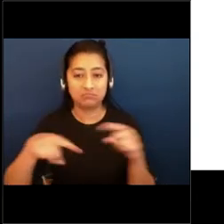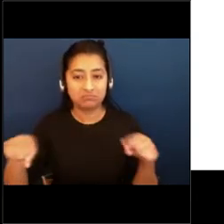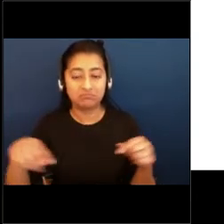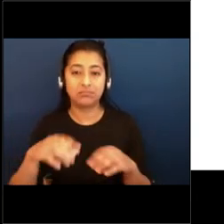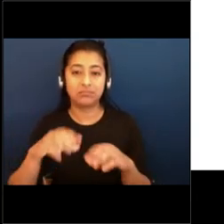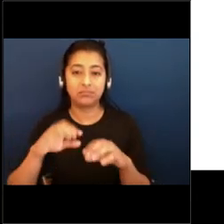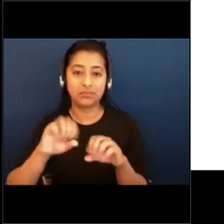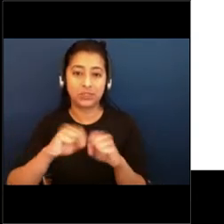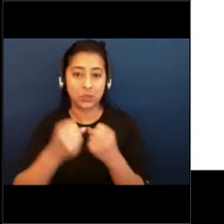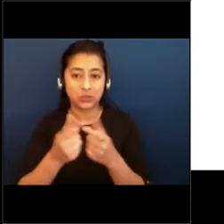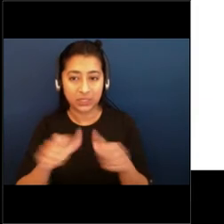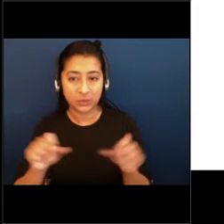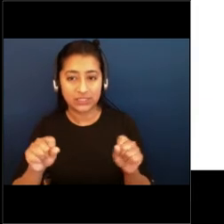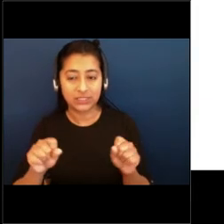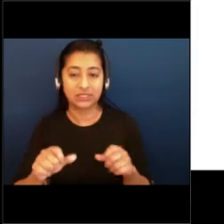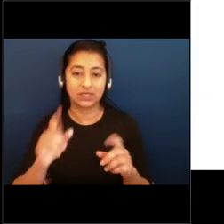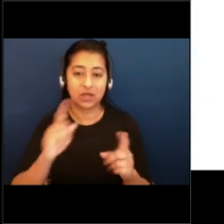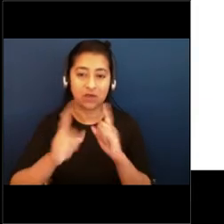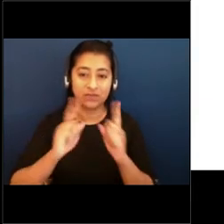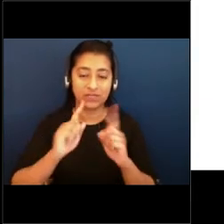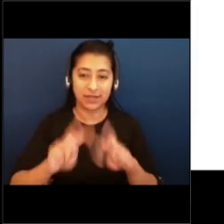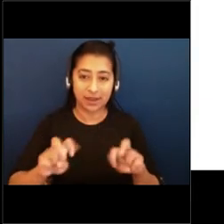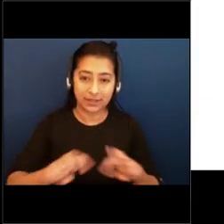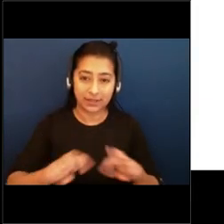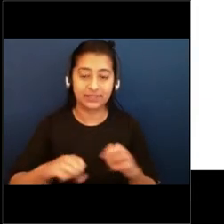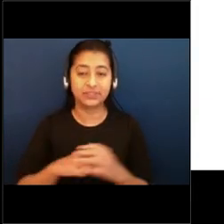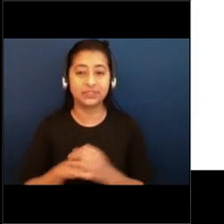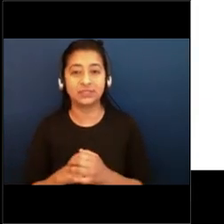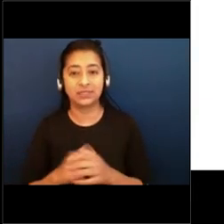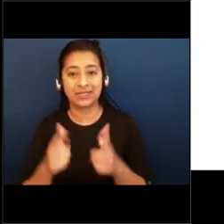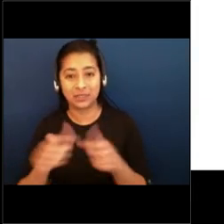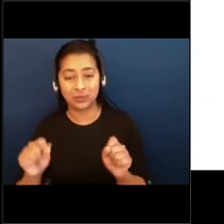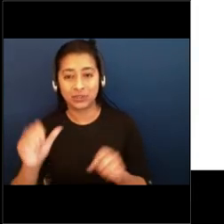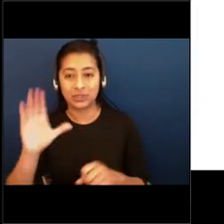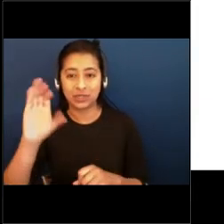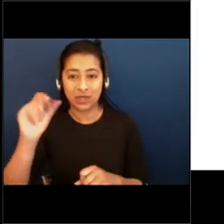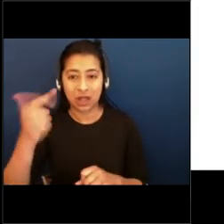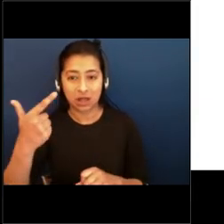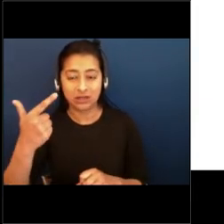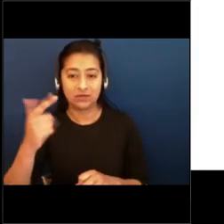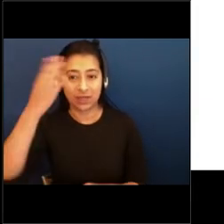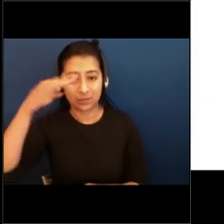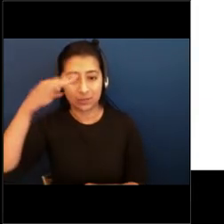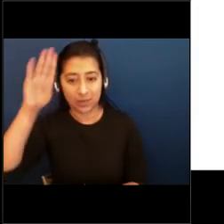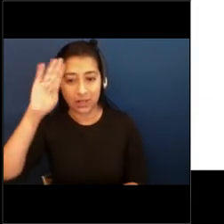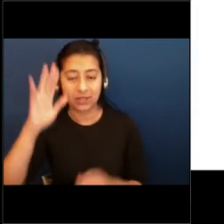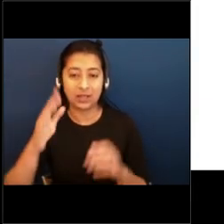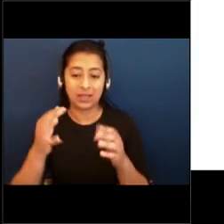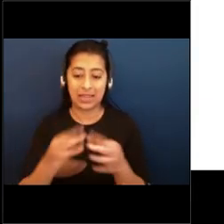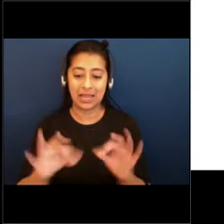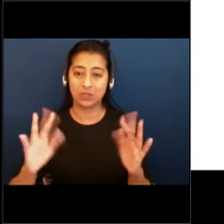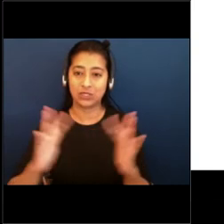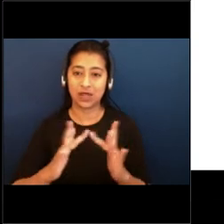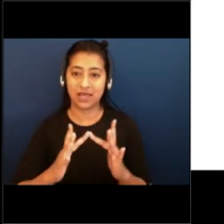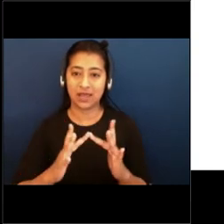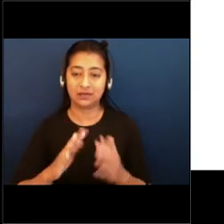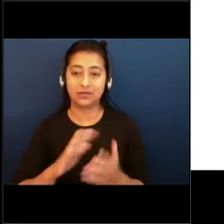sociolinguistics, conversation analysis, linguistic and cognitive anthropology, language contact, and so on,